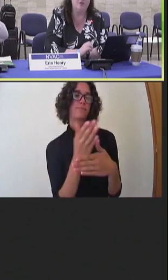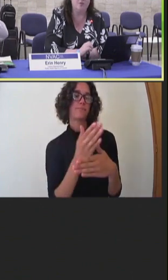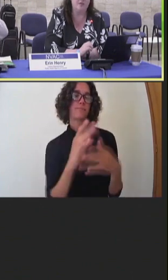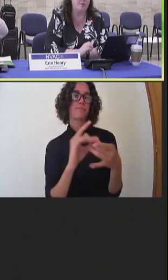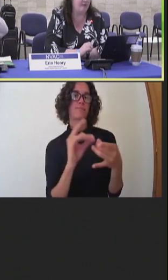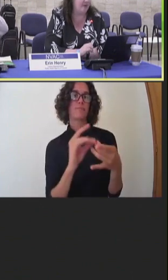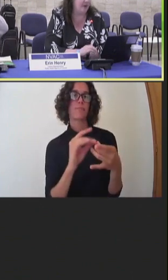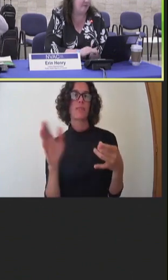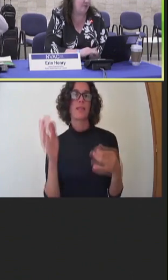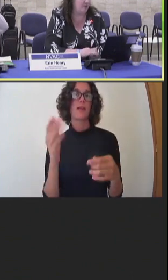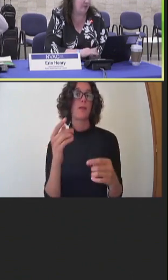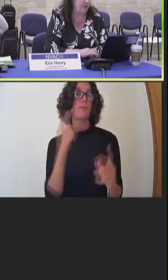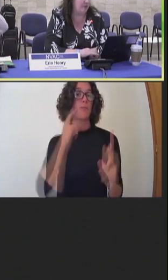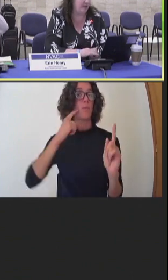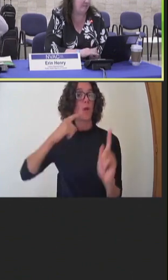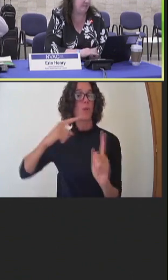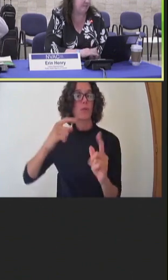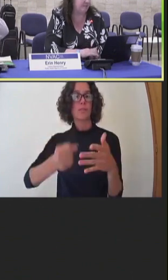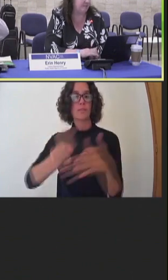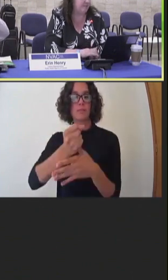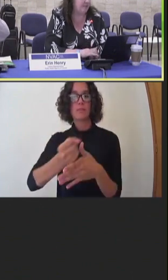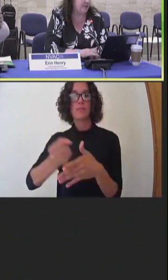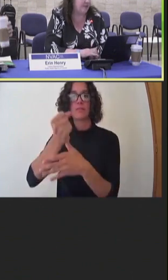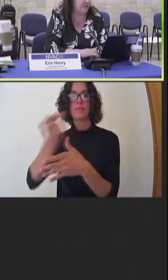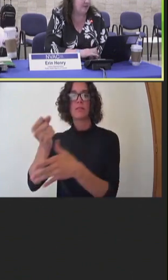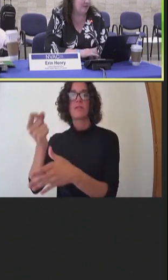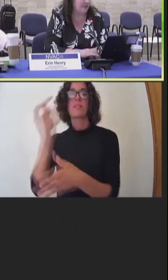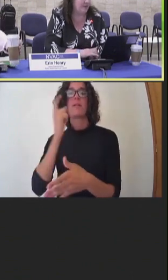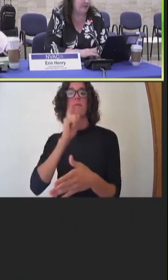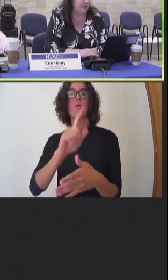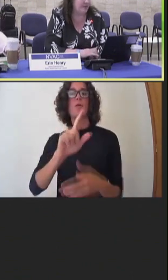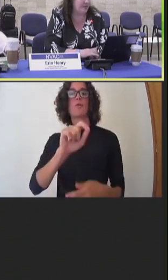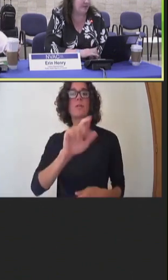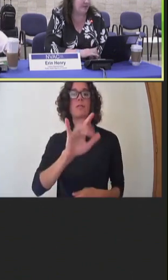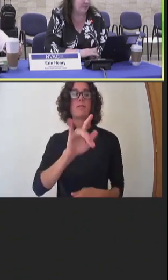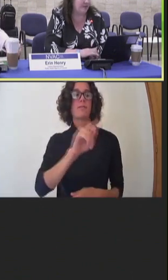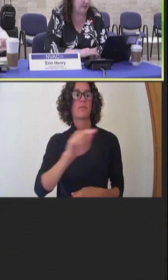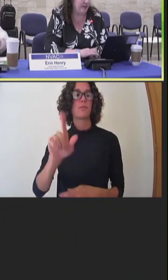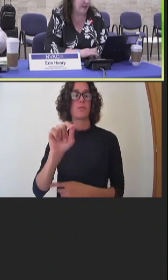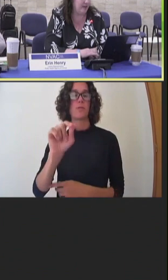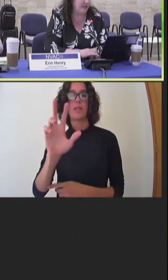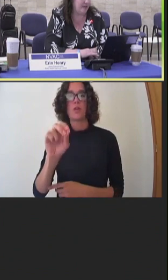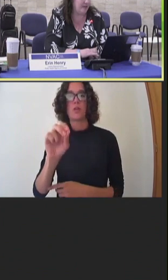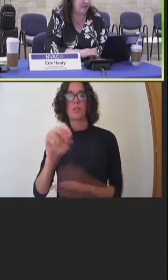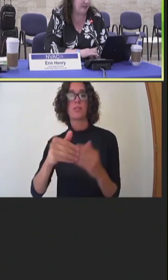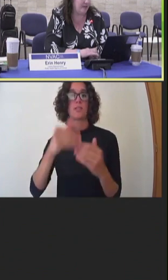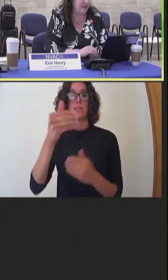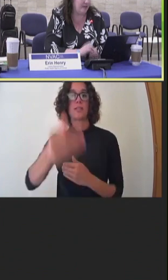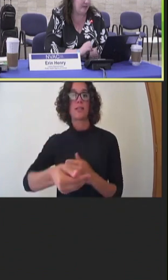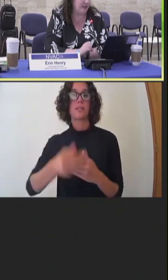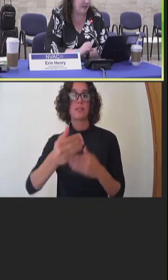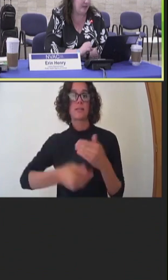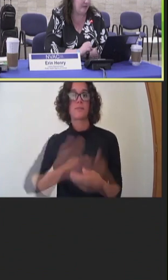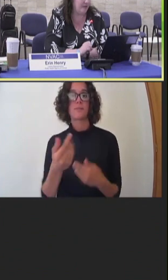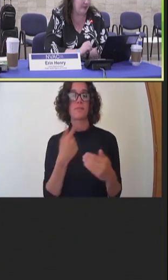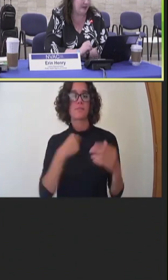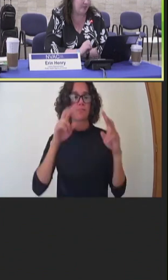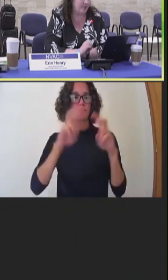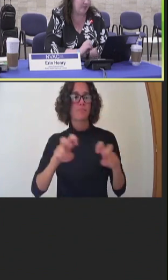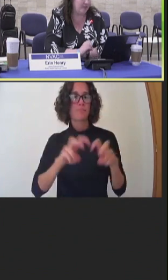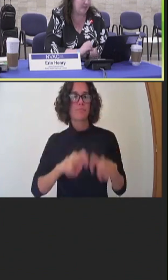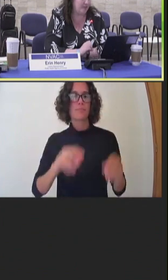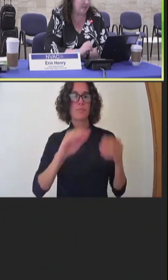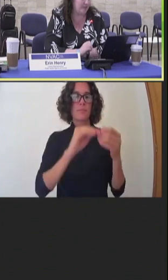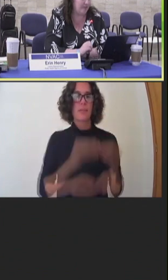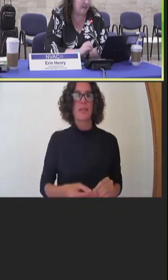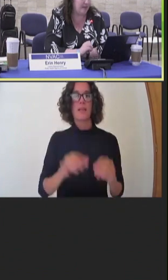for 2025 to 2030. So the next steps there include analyzing the data and the feedback that we